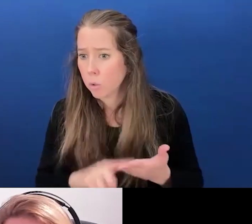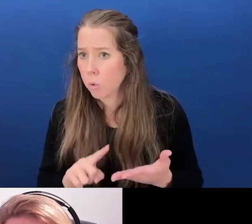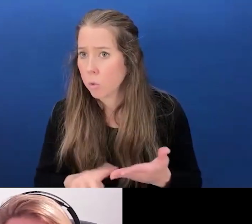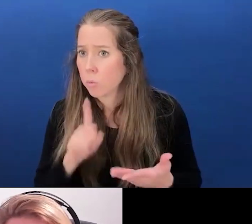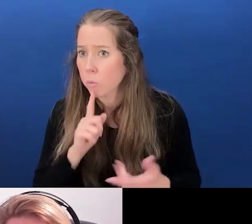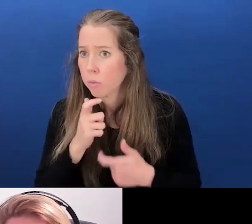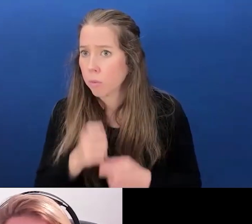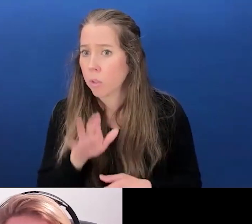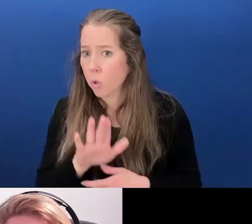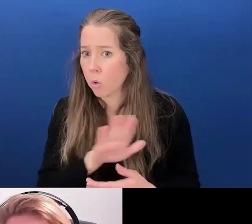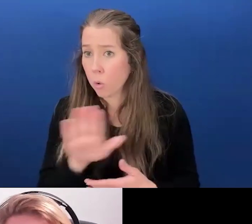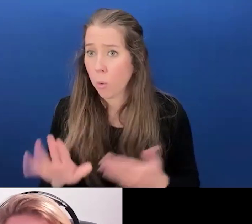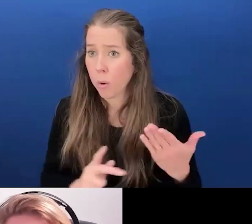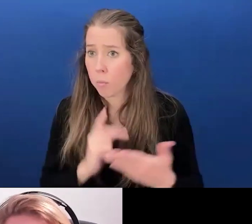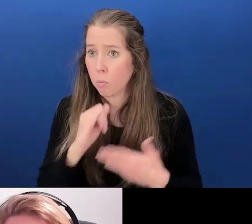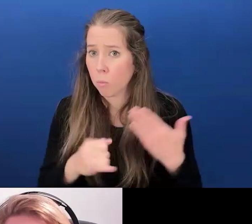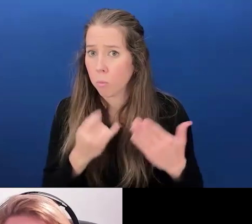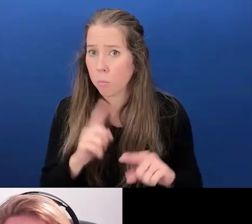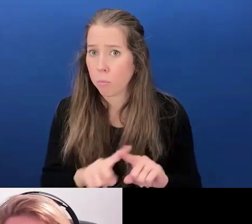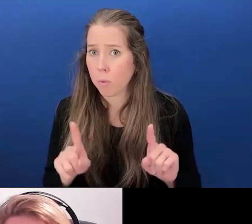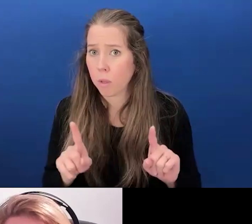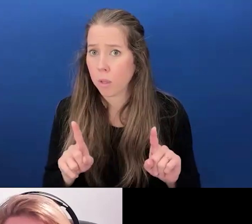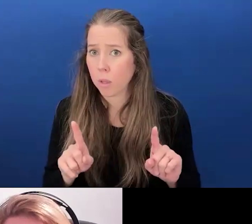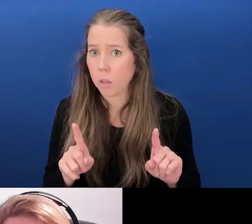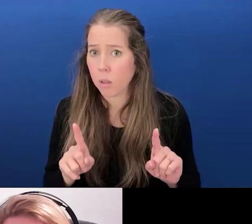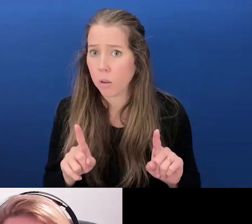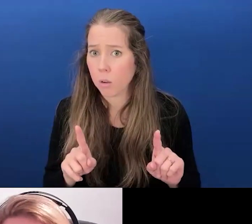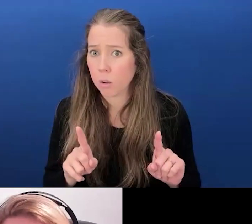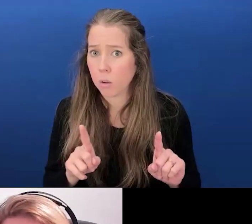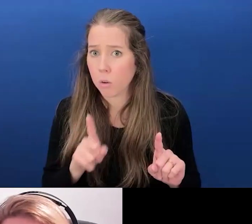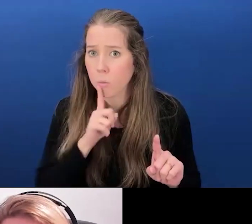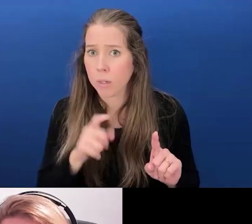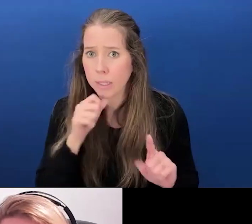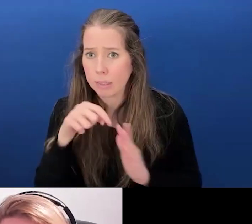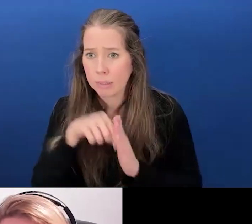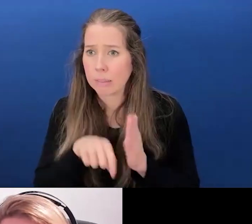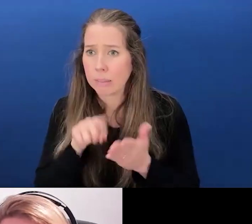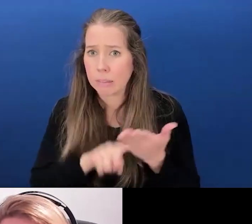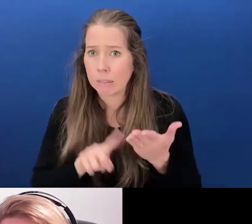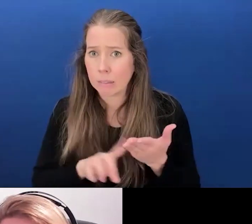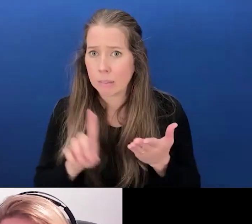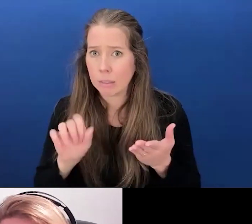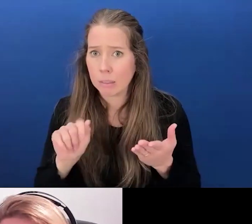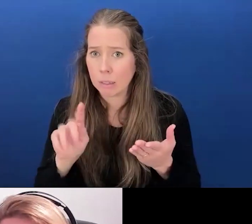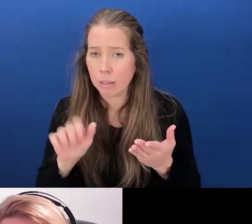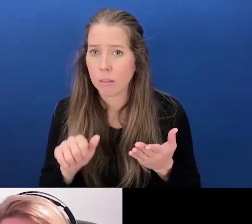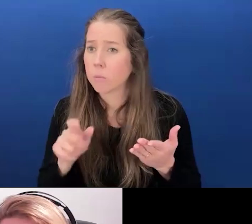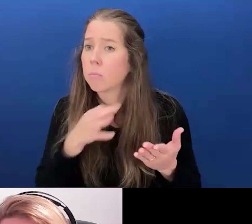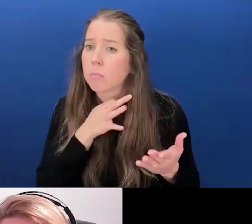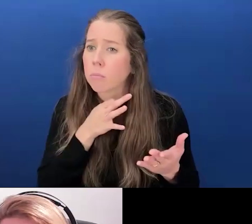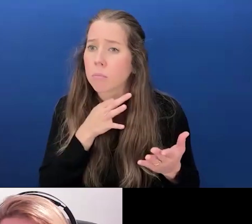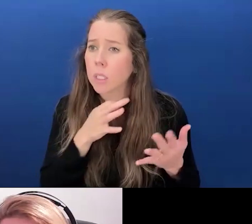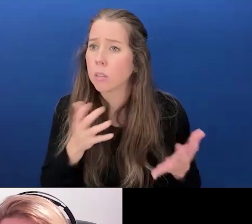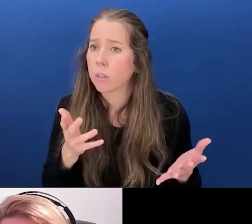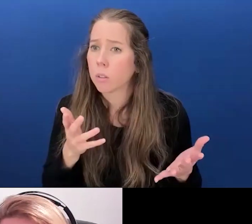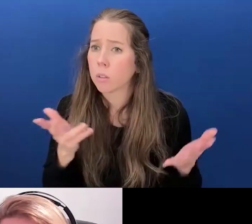in your guys' project, but you kind of you didn't really go too much into like the data that you'll be obtaining. So I'm curious about